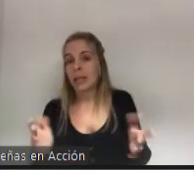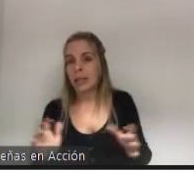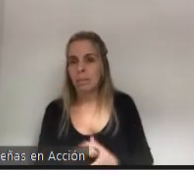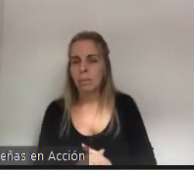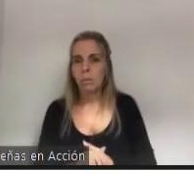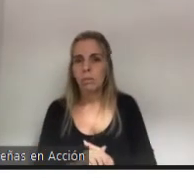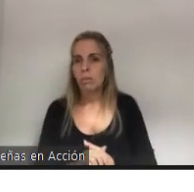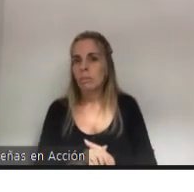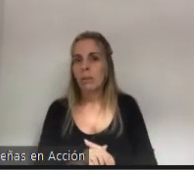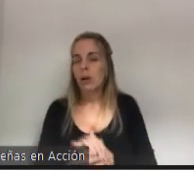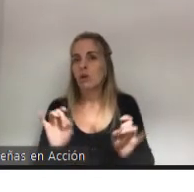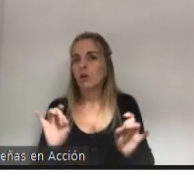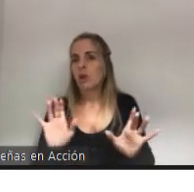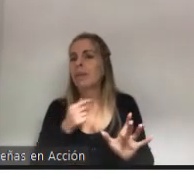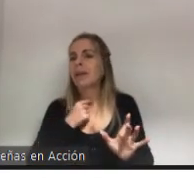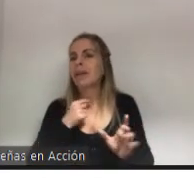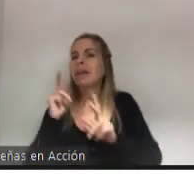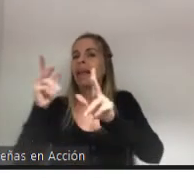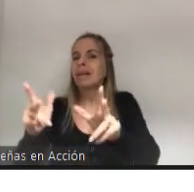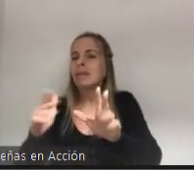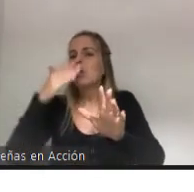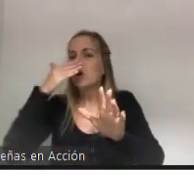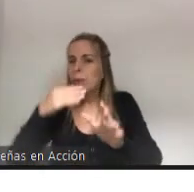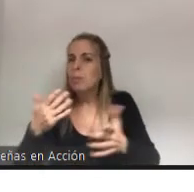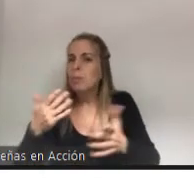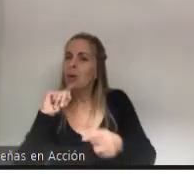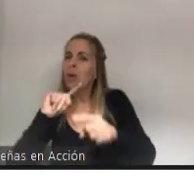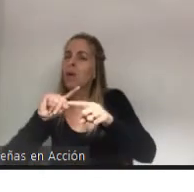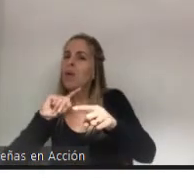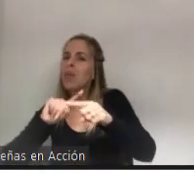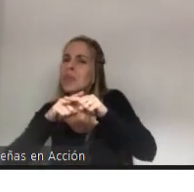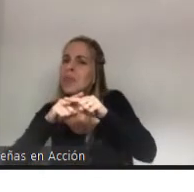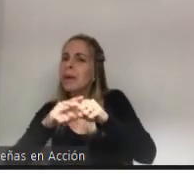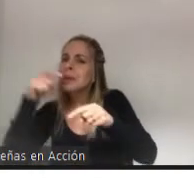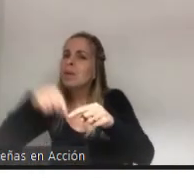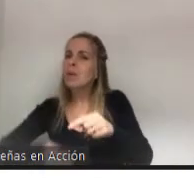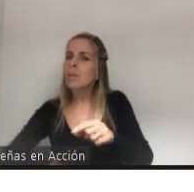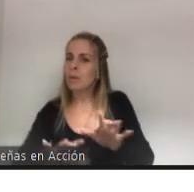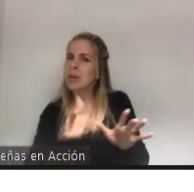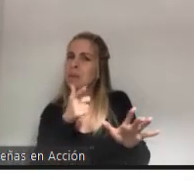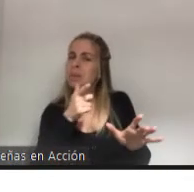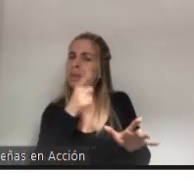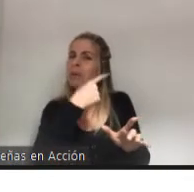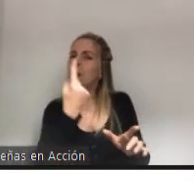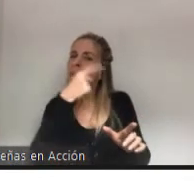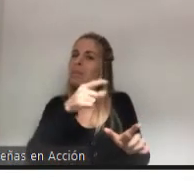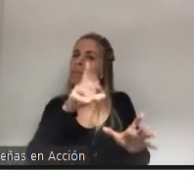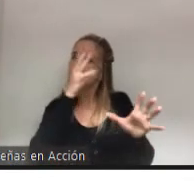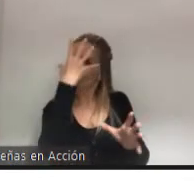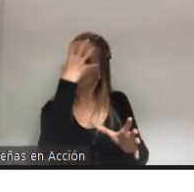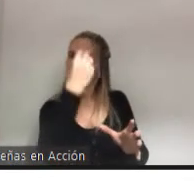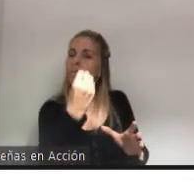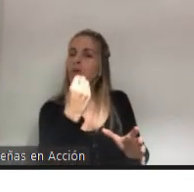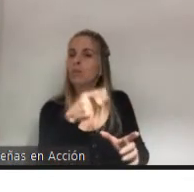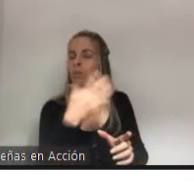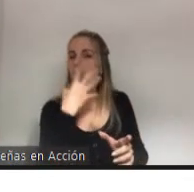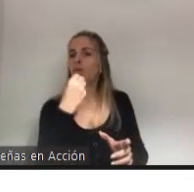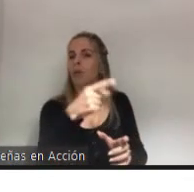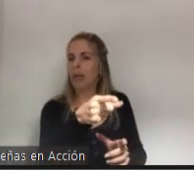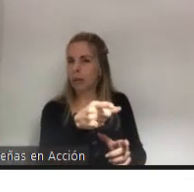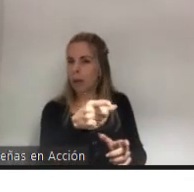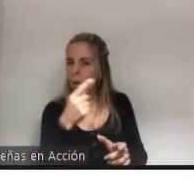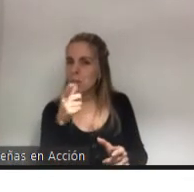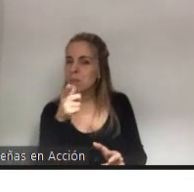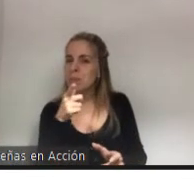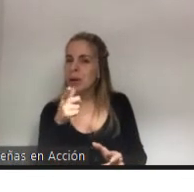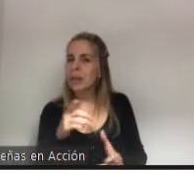mean, this is just something I wanted to comment. We, of course, can go over it in more detail, but it was quite conspicuous. It called my